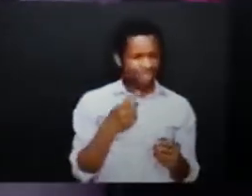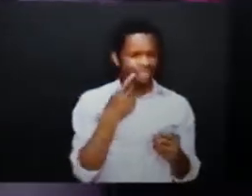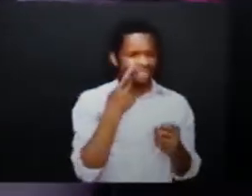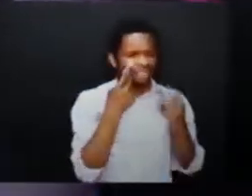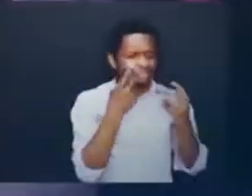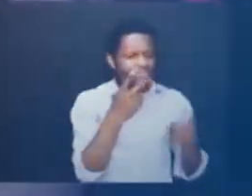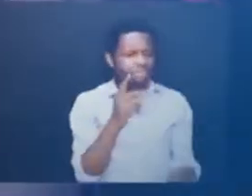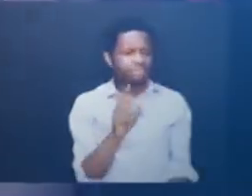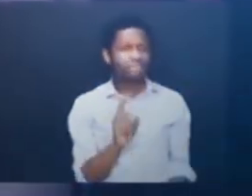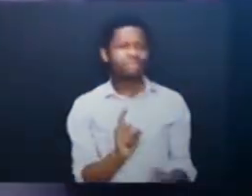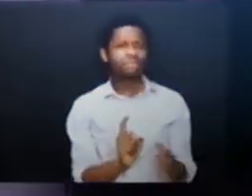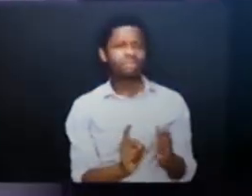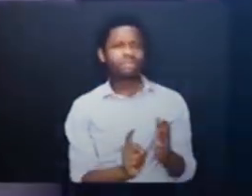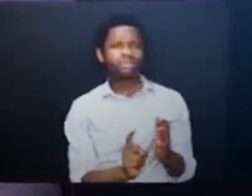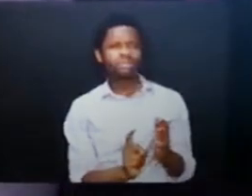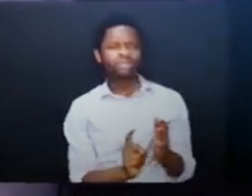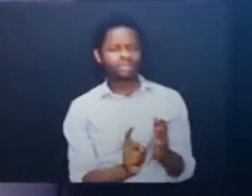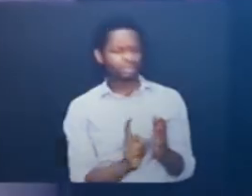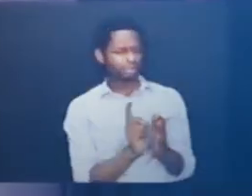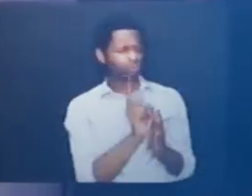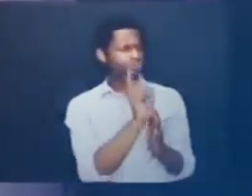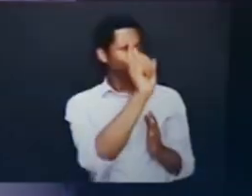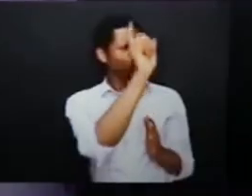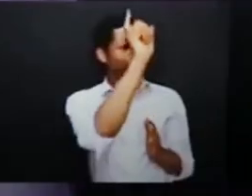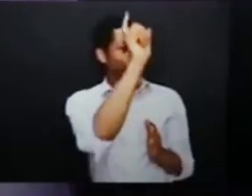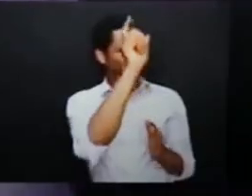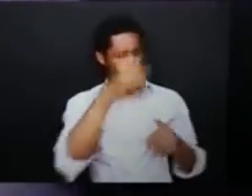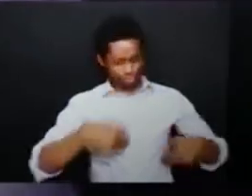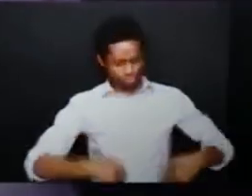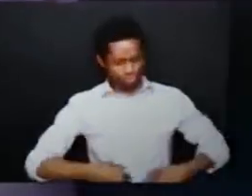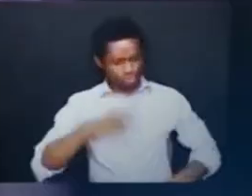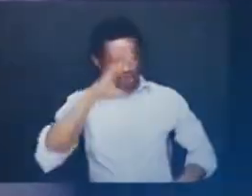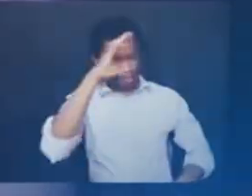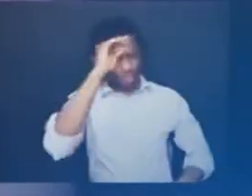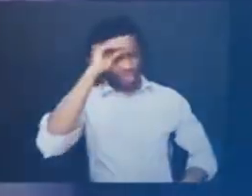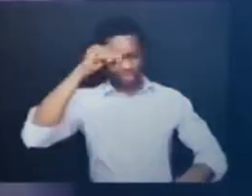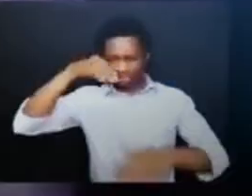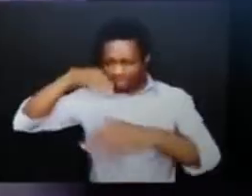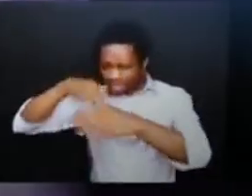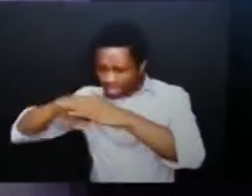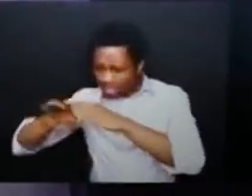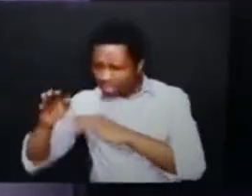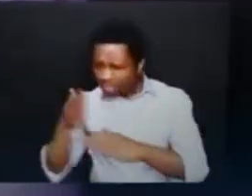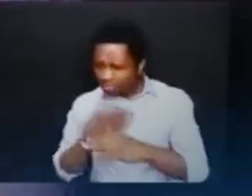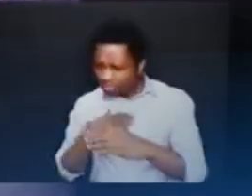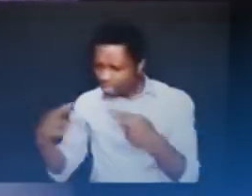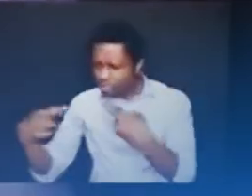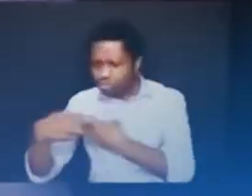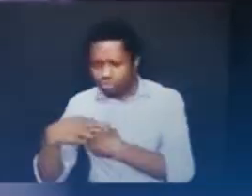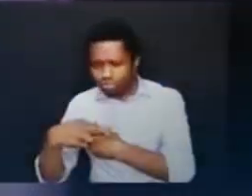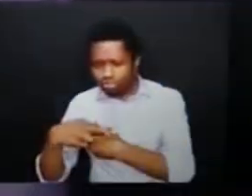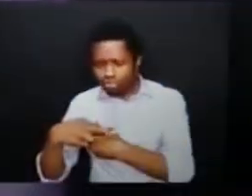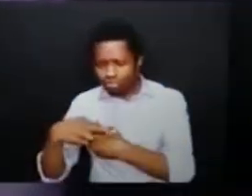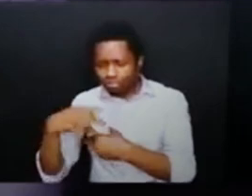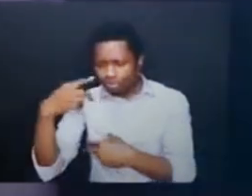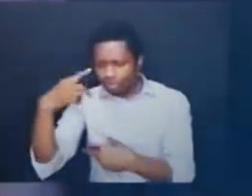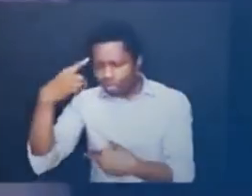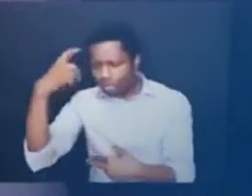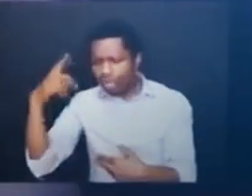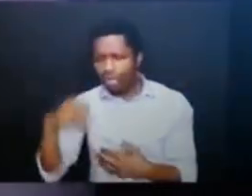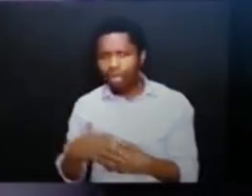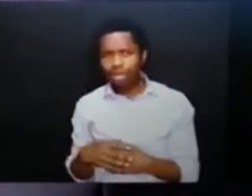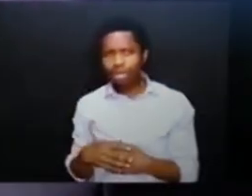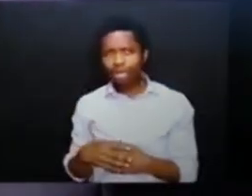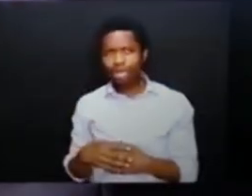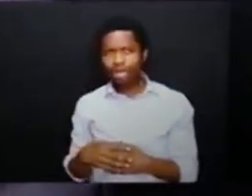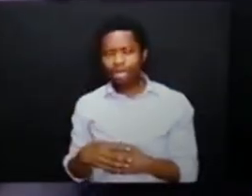tall image of a young man entering my room. Hey, send me one brand to quatintin gramobia. Oh, but would I make them ho? I